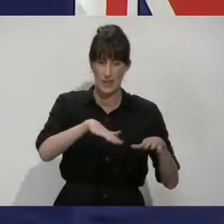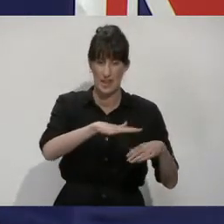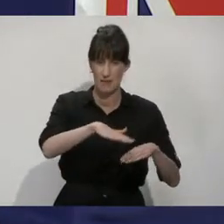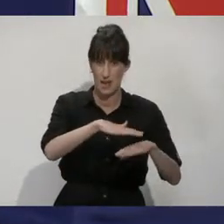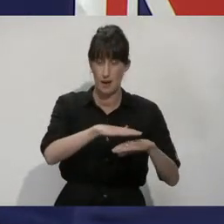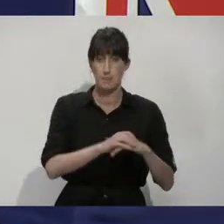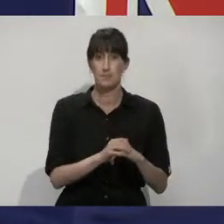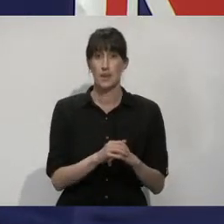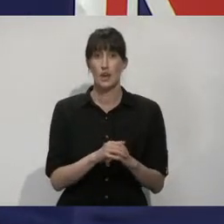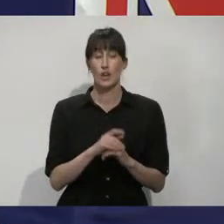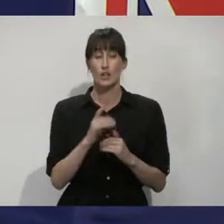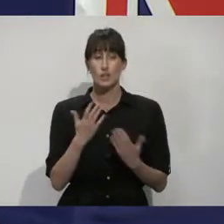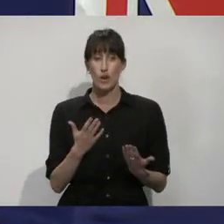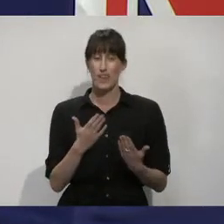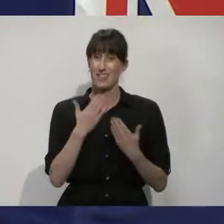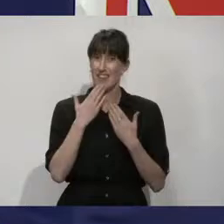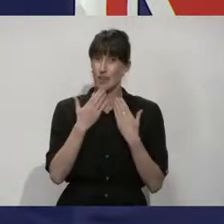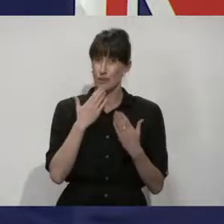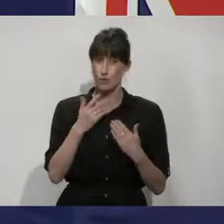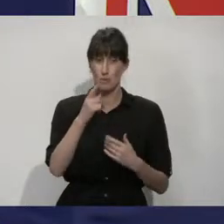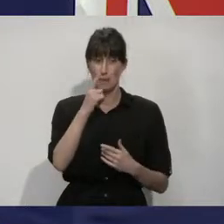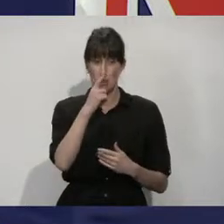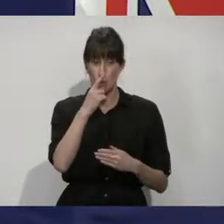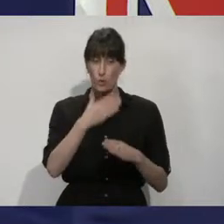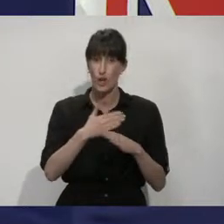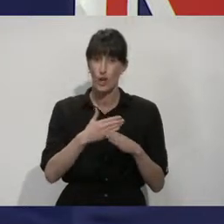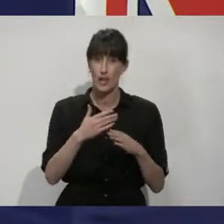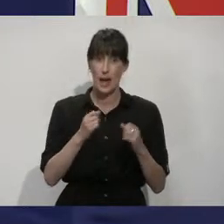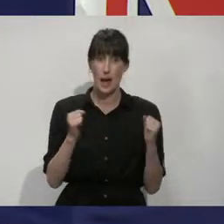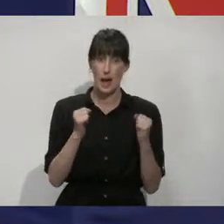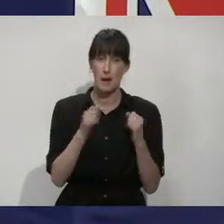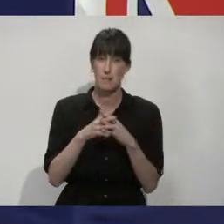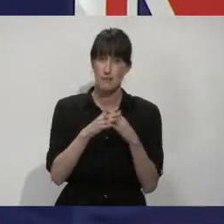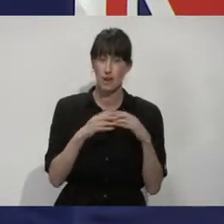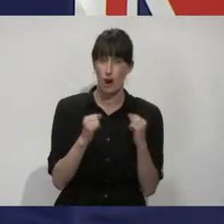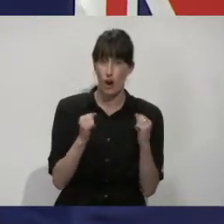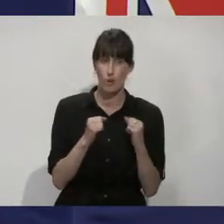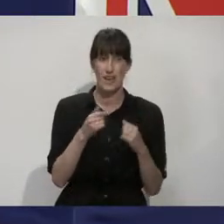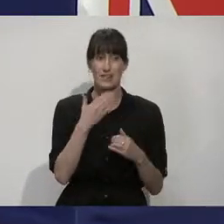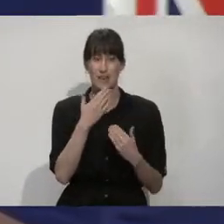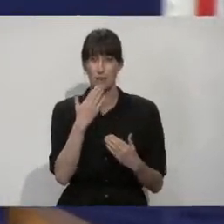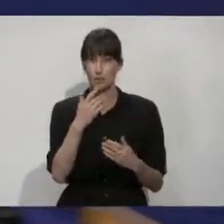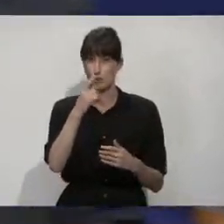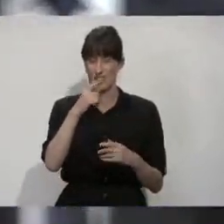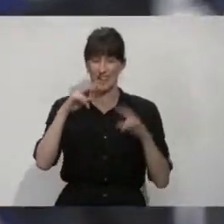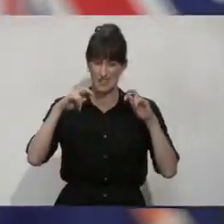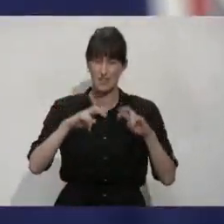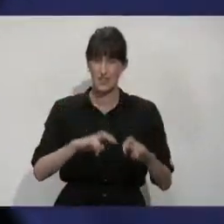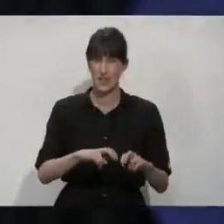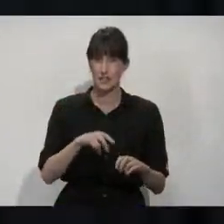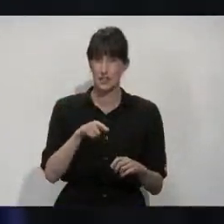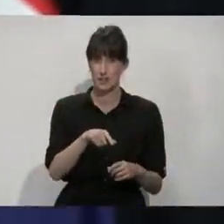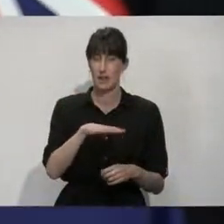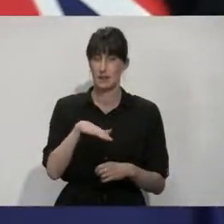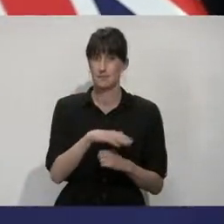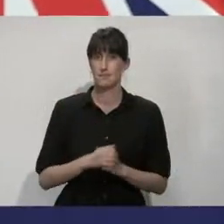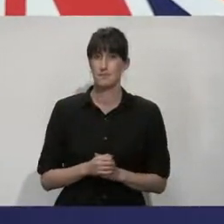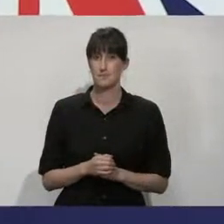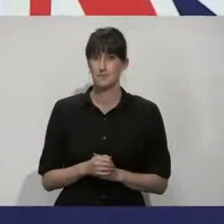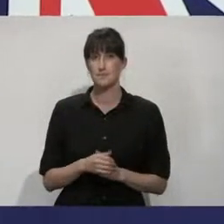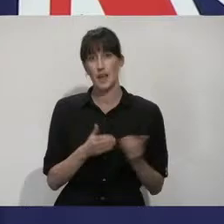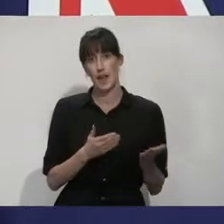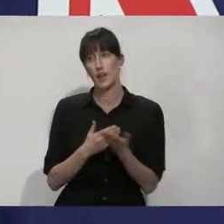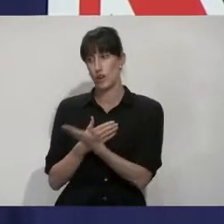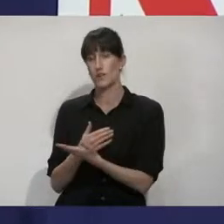that investigation and also to the response in general. Back to you, Minister. Thank you, Dr. Bloomfield. I do want to begin